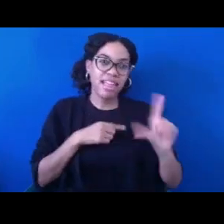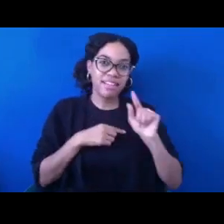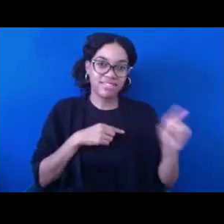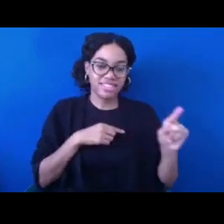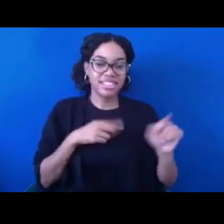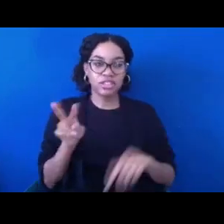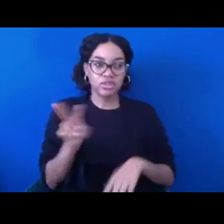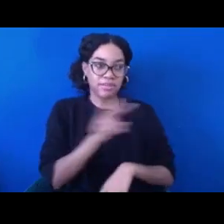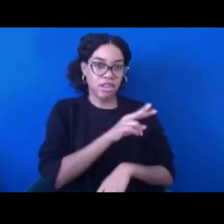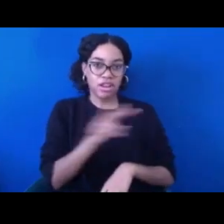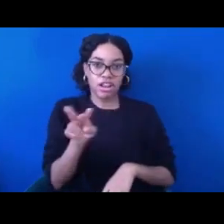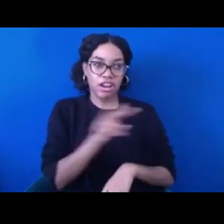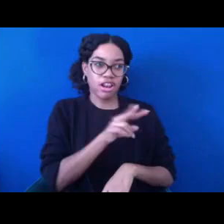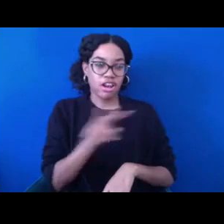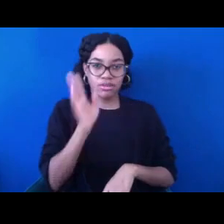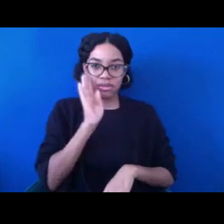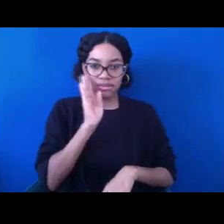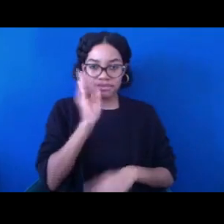forth going on.